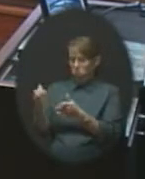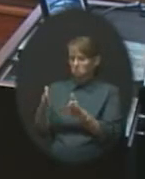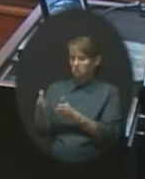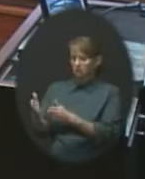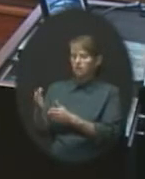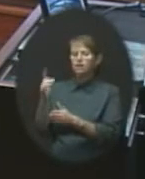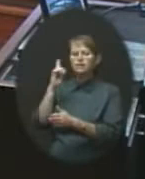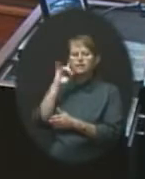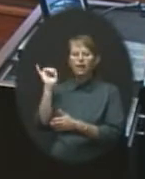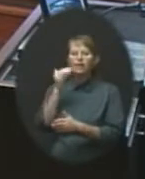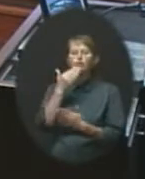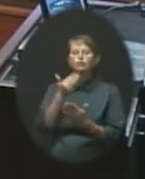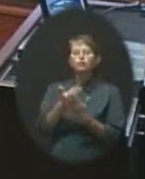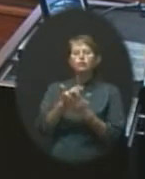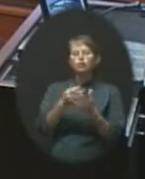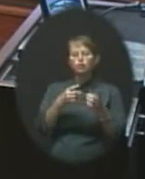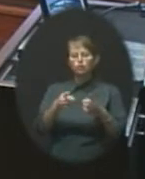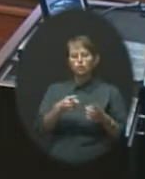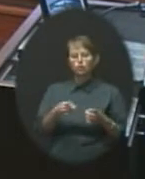AVID program.